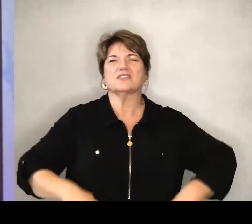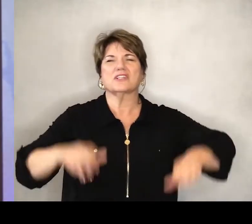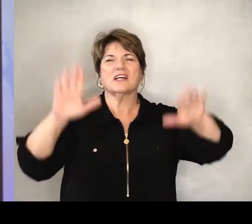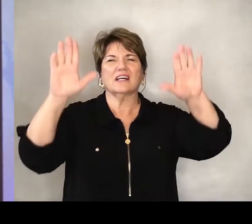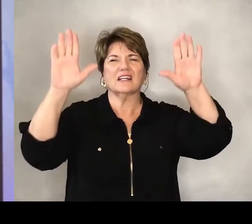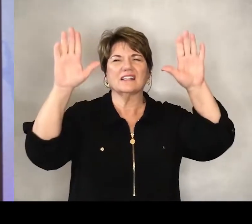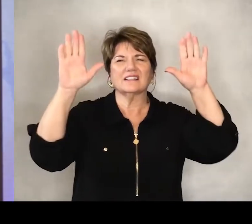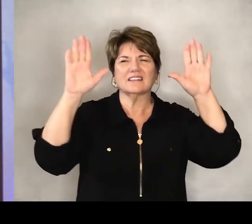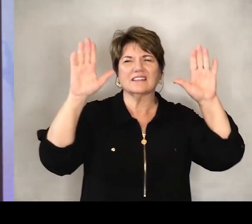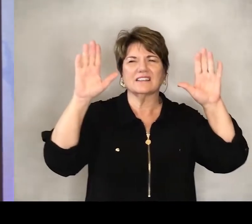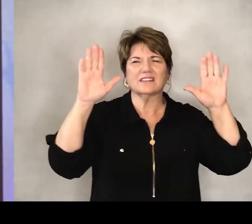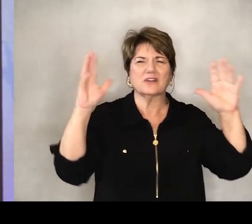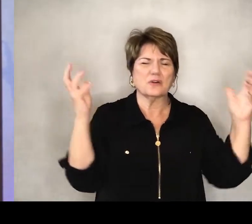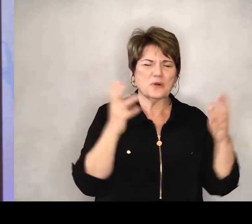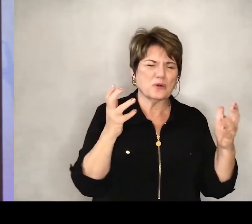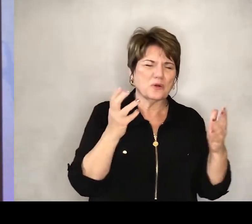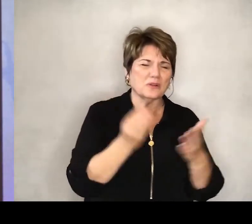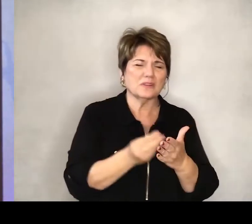redemption,